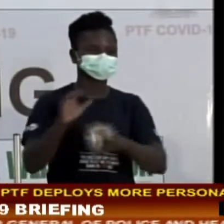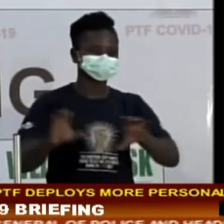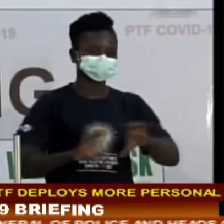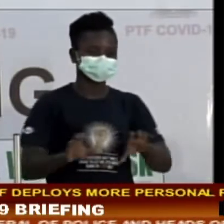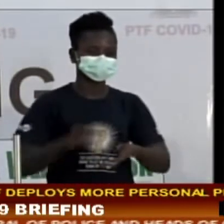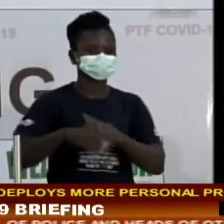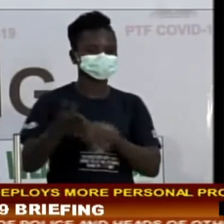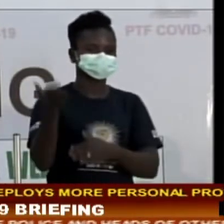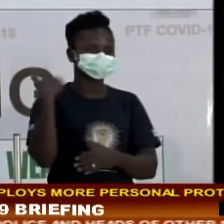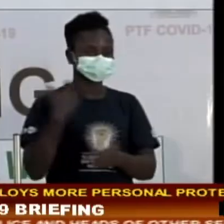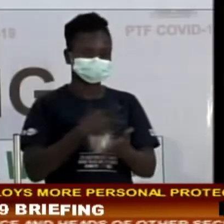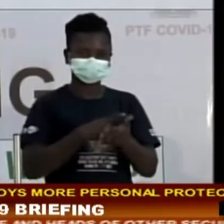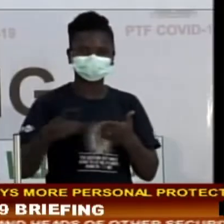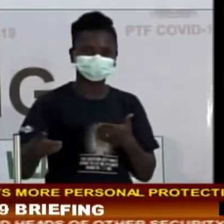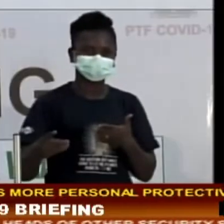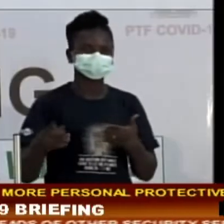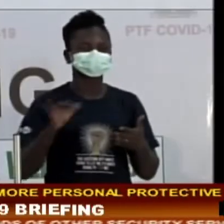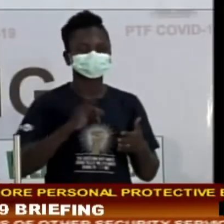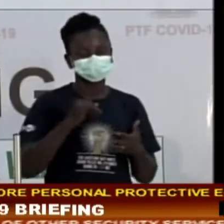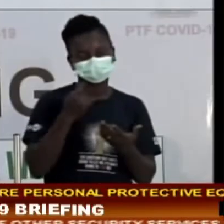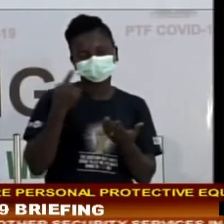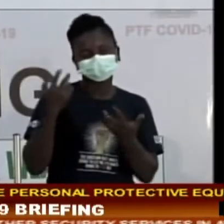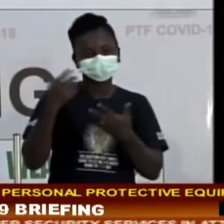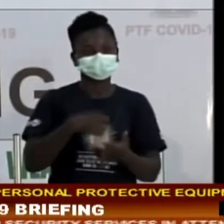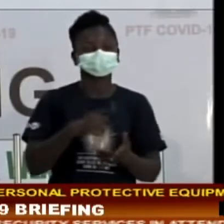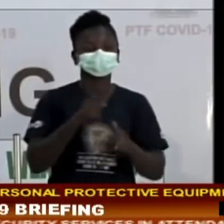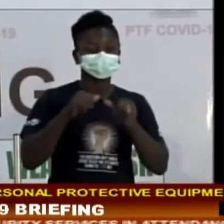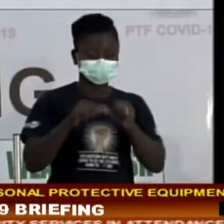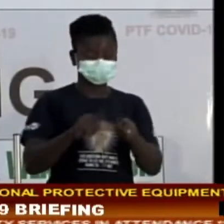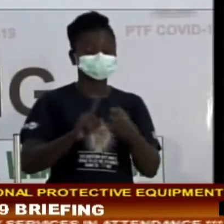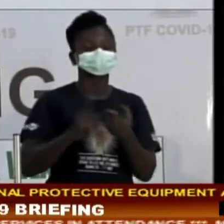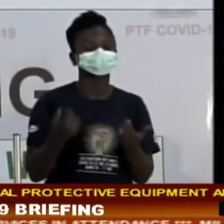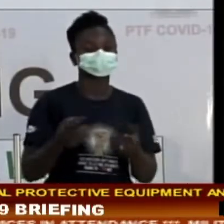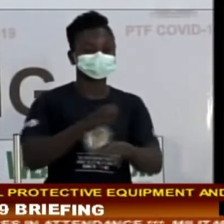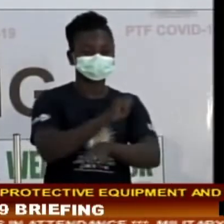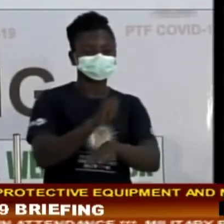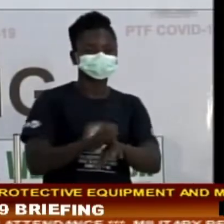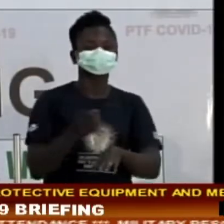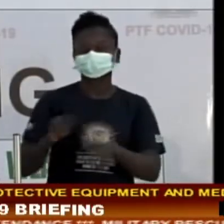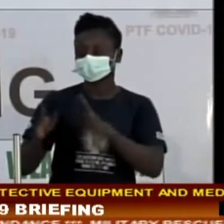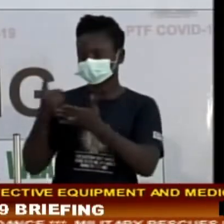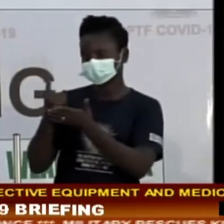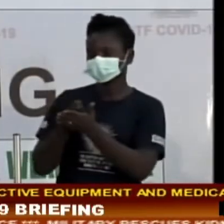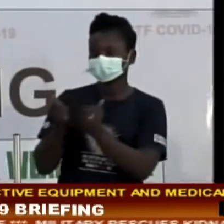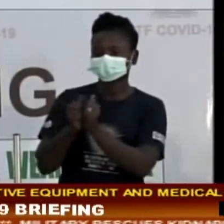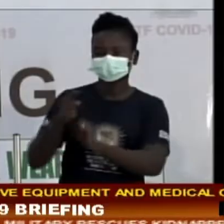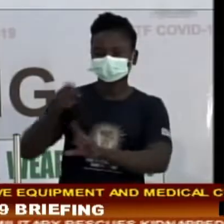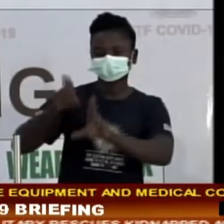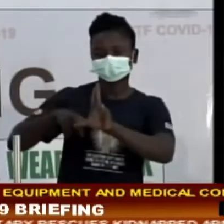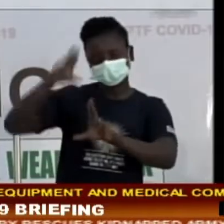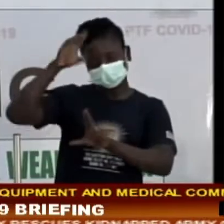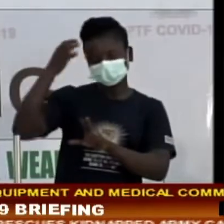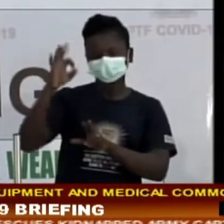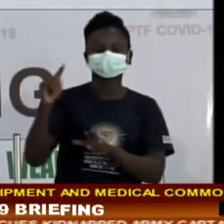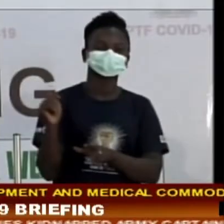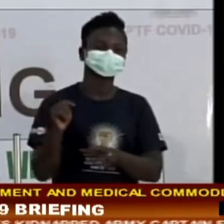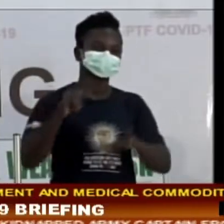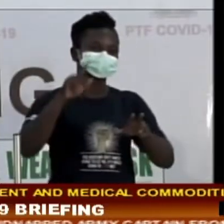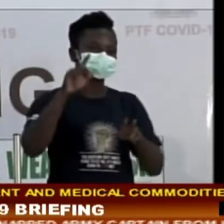um we continue the engagement and I'm sure that the chairman the the task force who constantly in